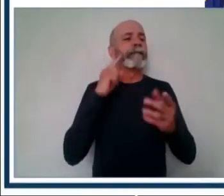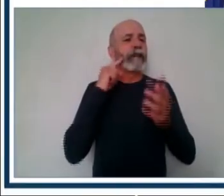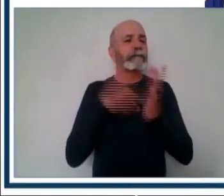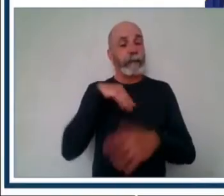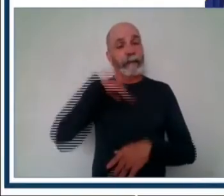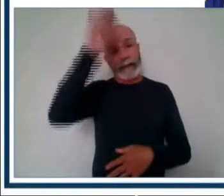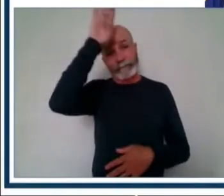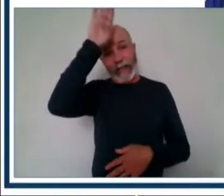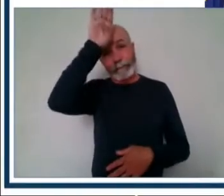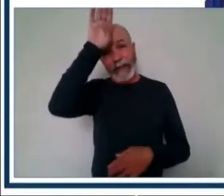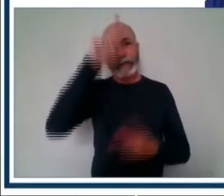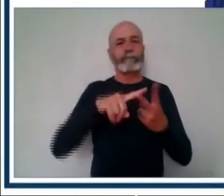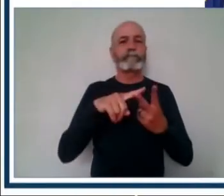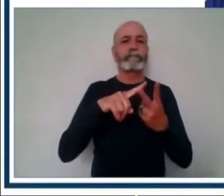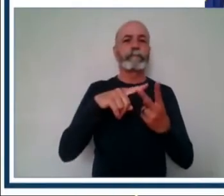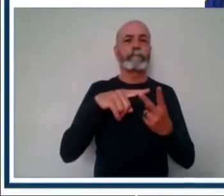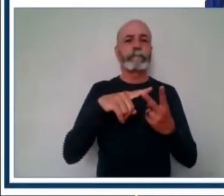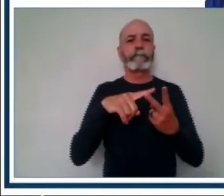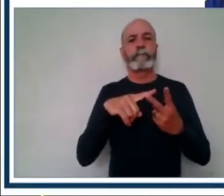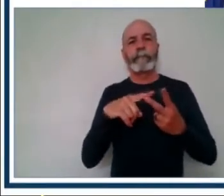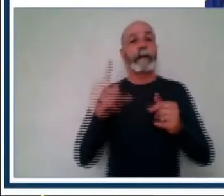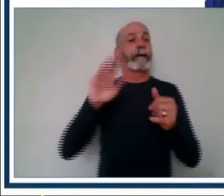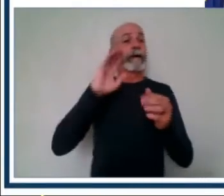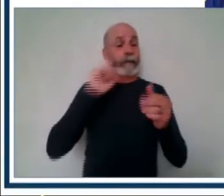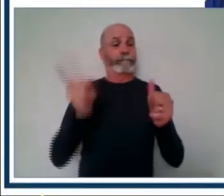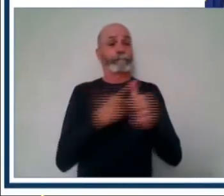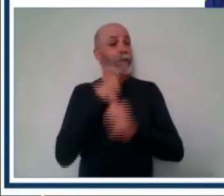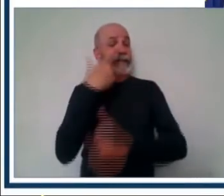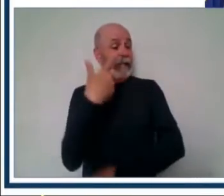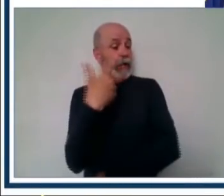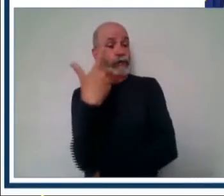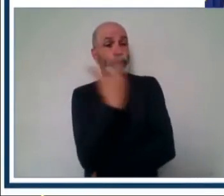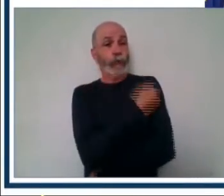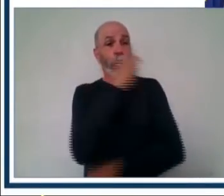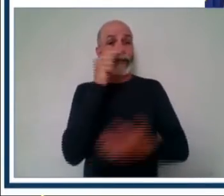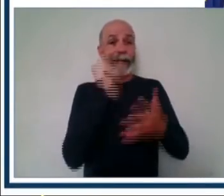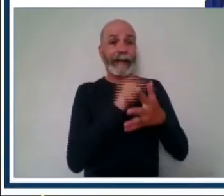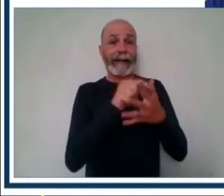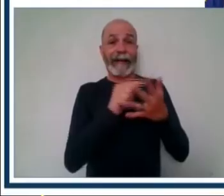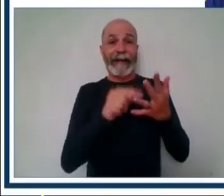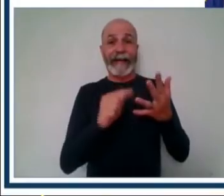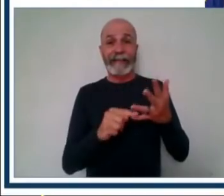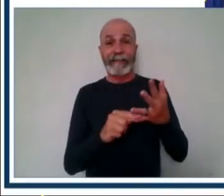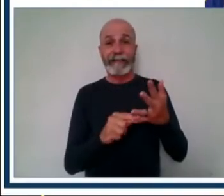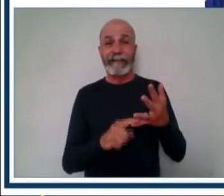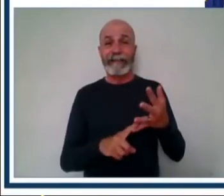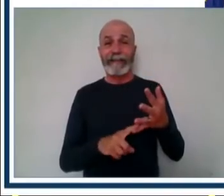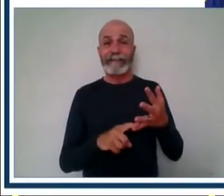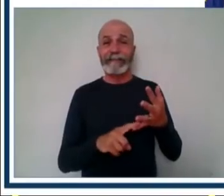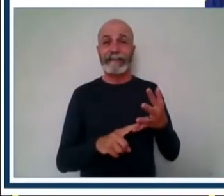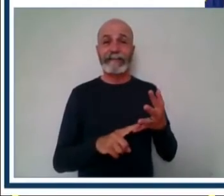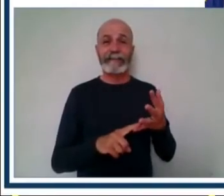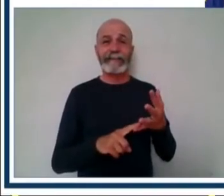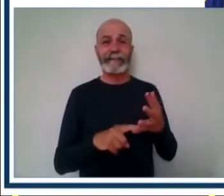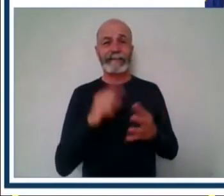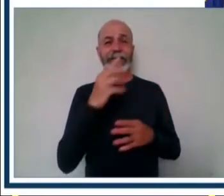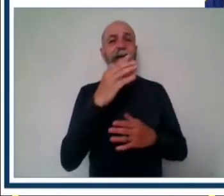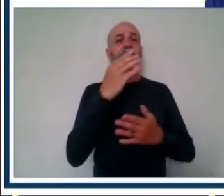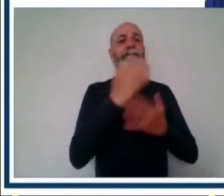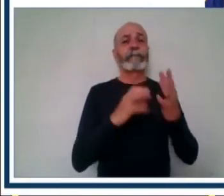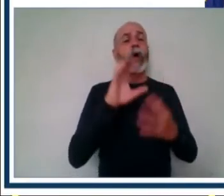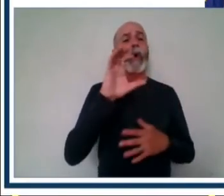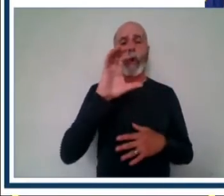vaccinated, and most returned to responding to medical calls about a month ago. Could you please clarify where things are at